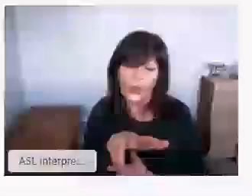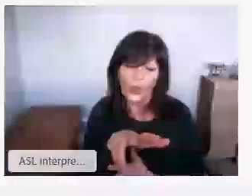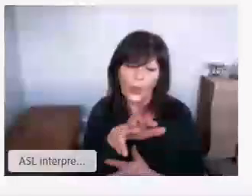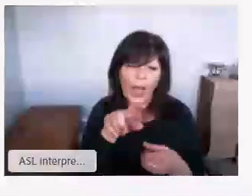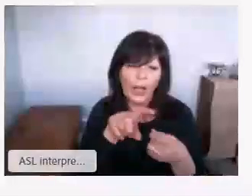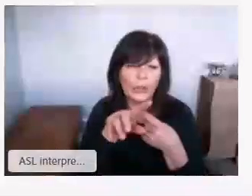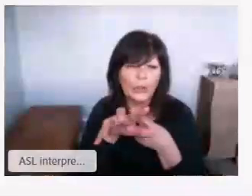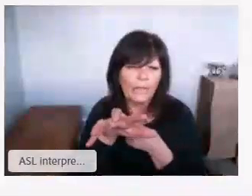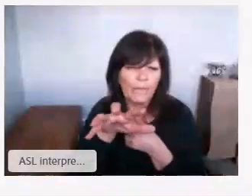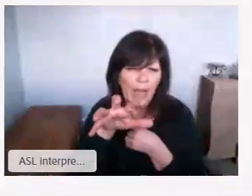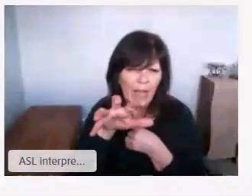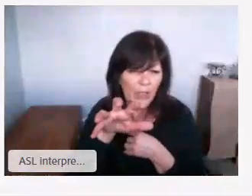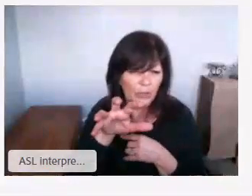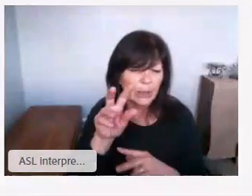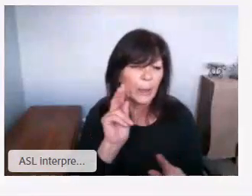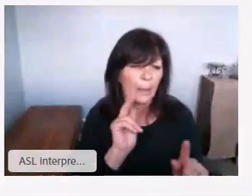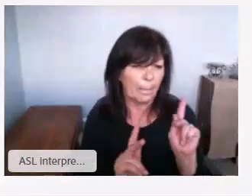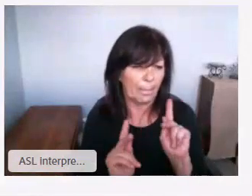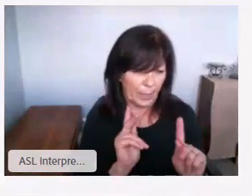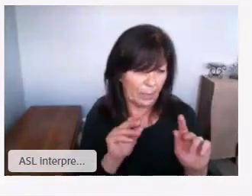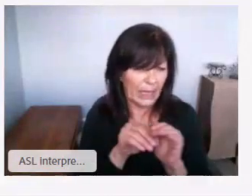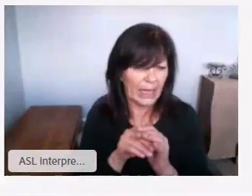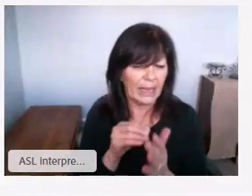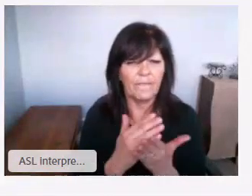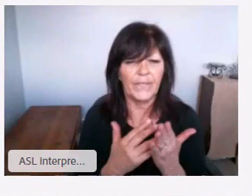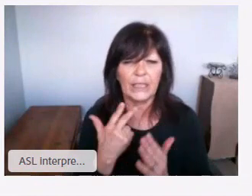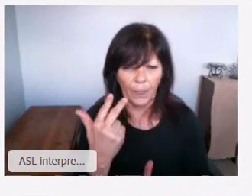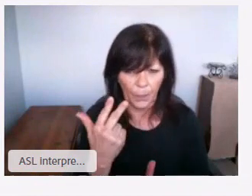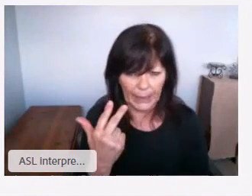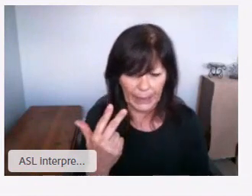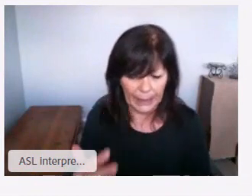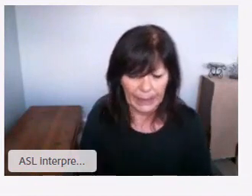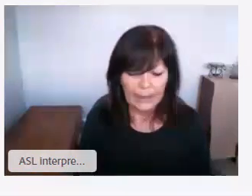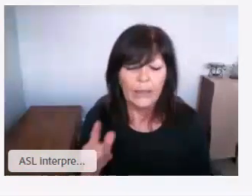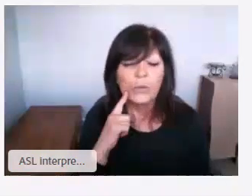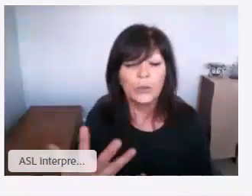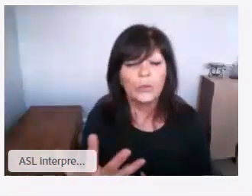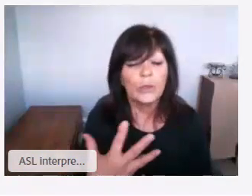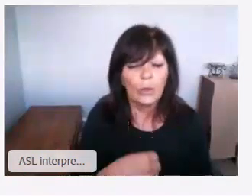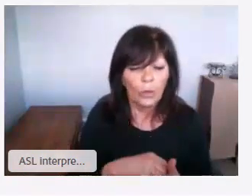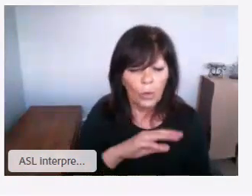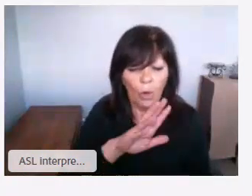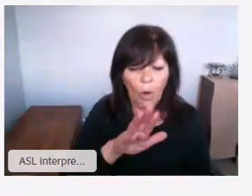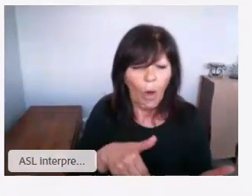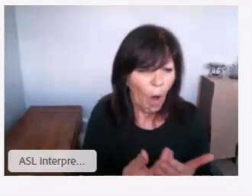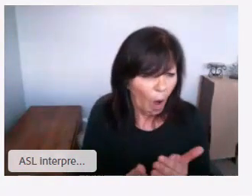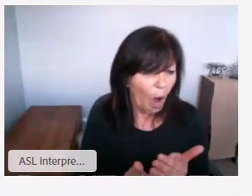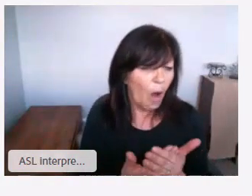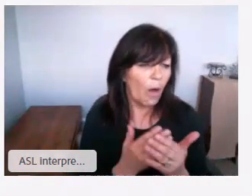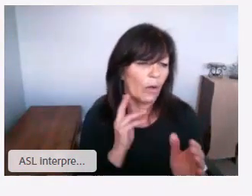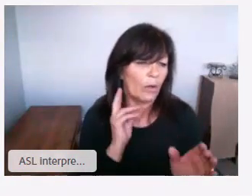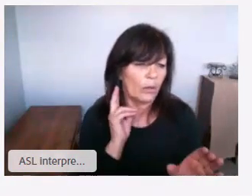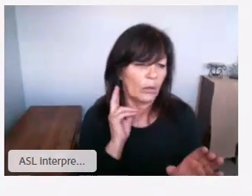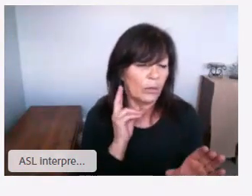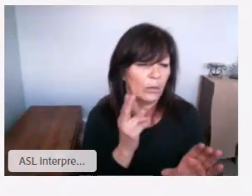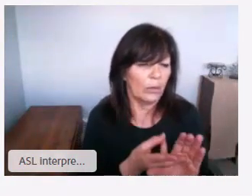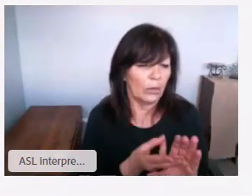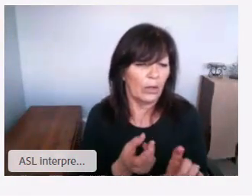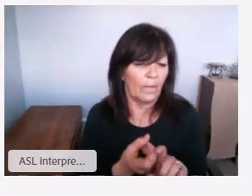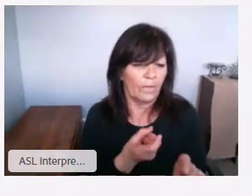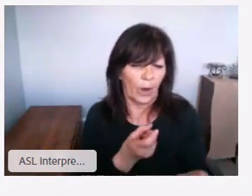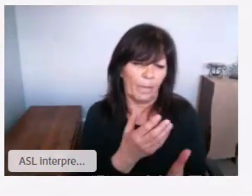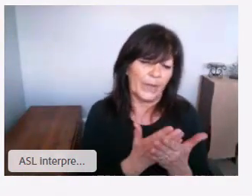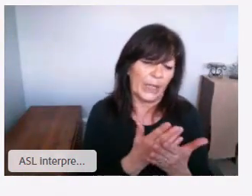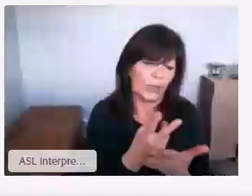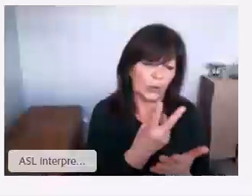300 to 500 participants in the phase three component, which includes all of the participants also carried over from phase two.